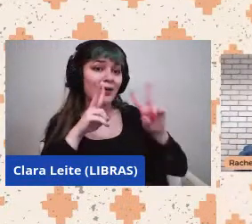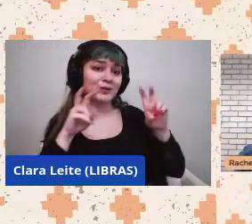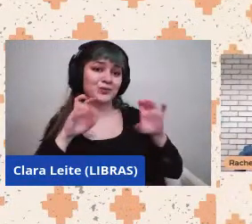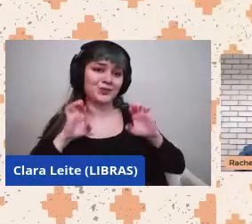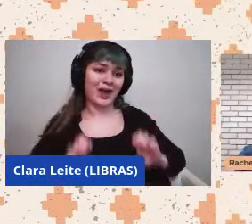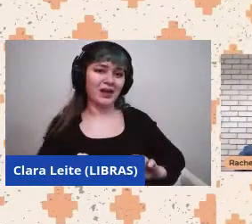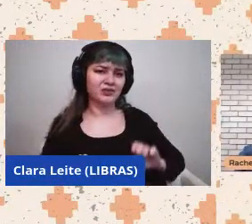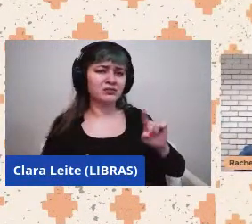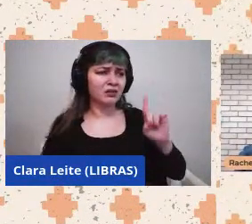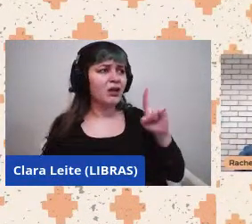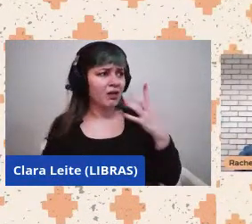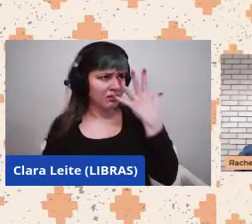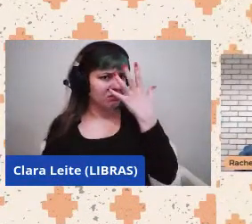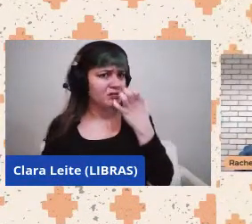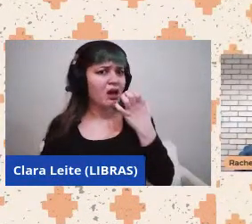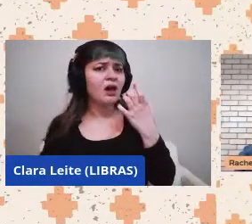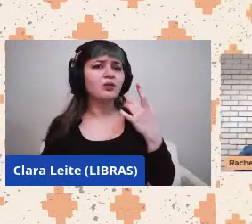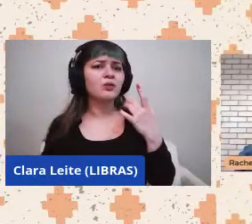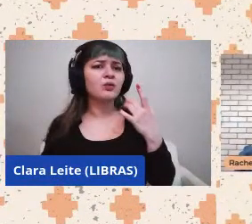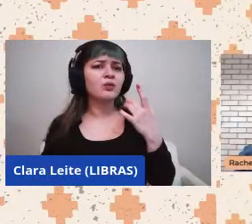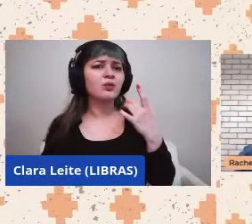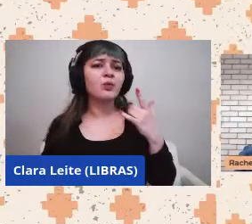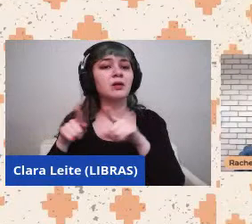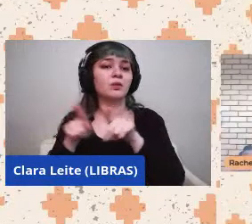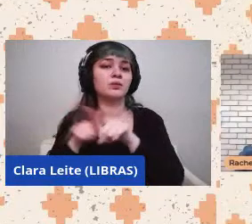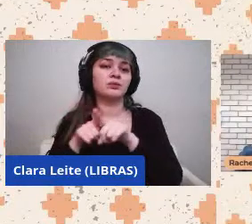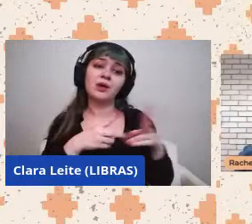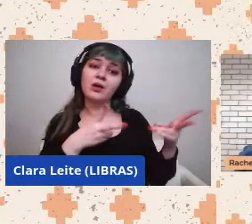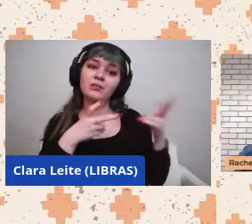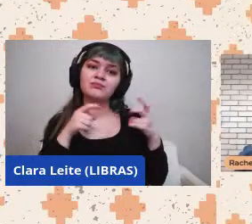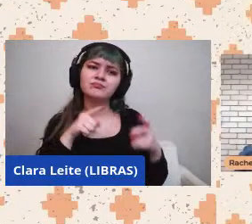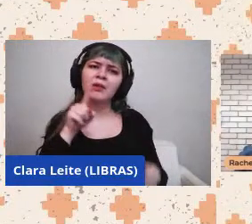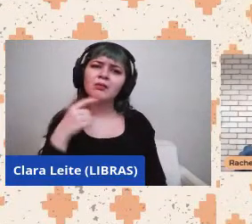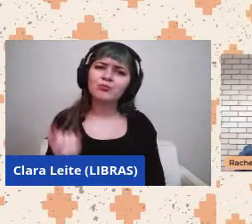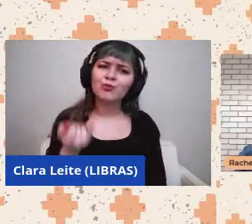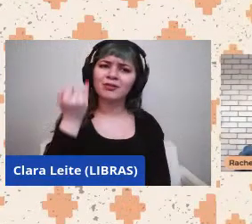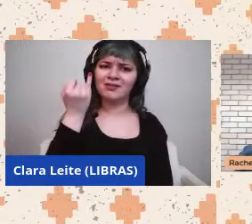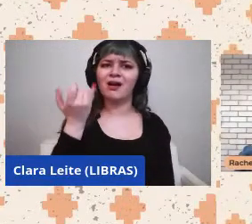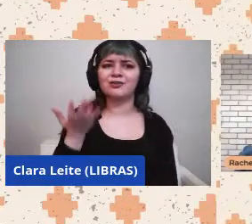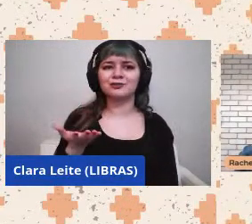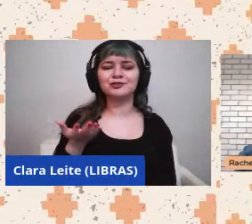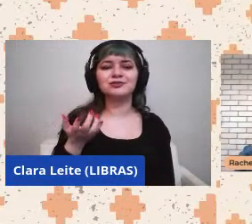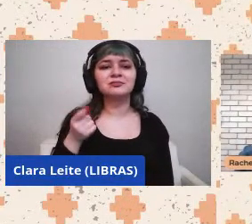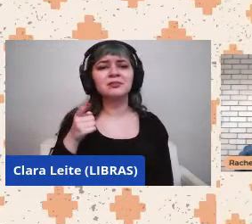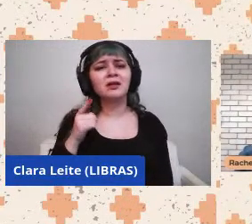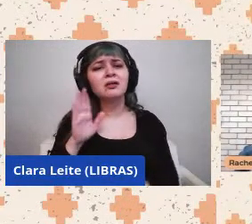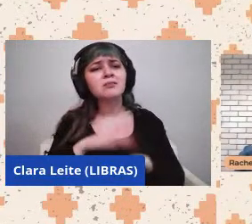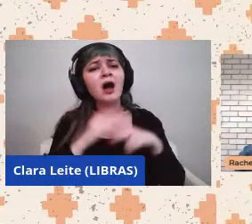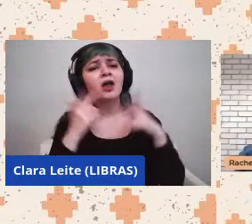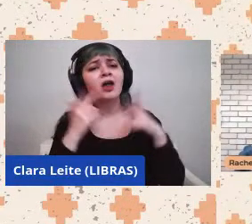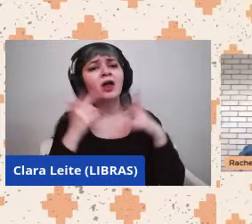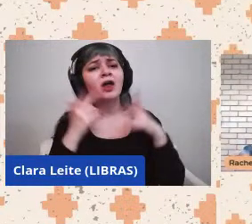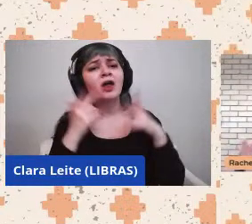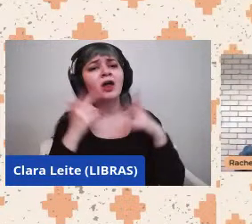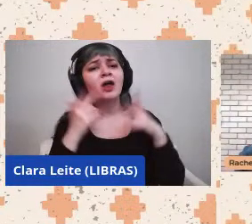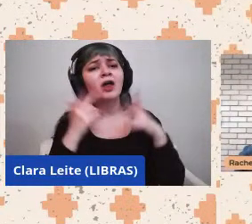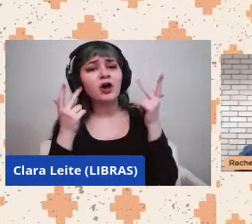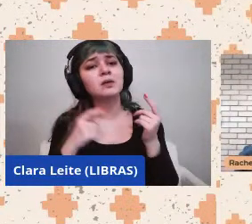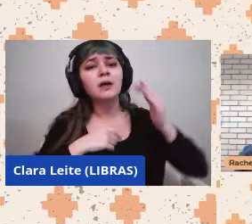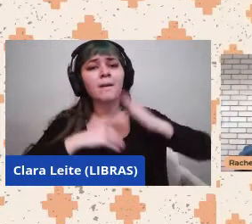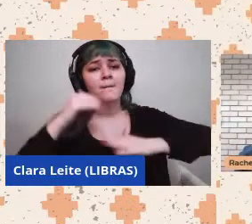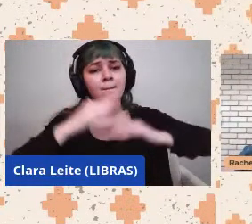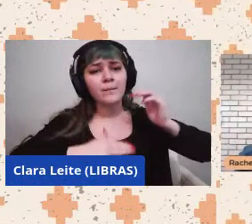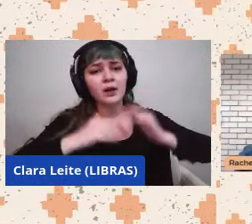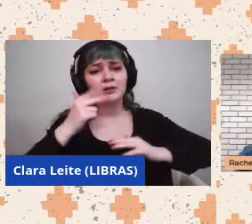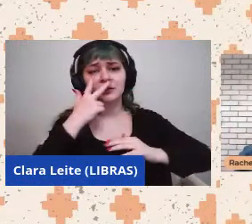of seriousness with which institutions have come to take it, and normalization of it, a kind of, just seen as a kind of one of the